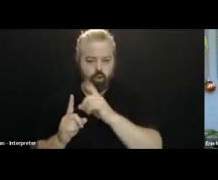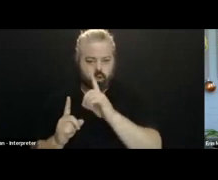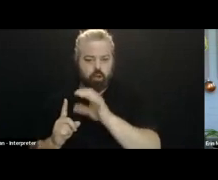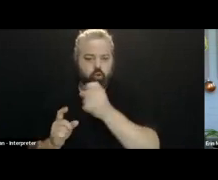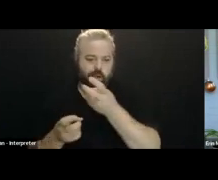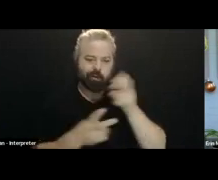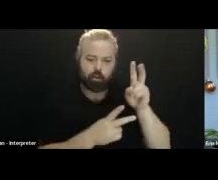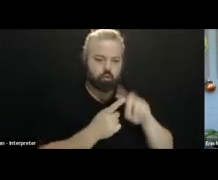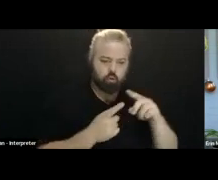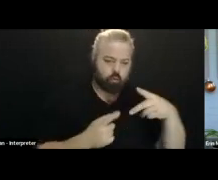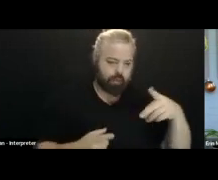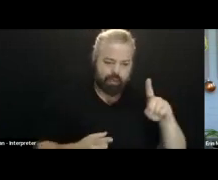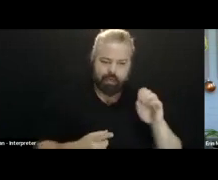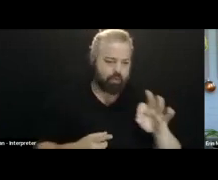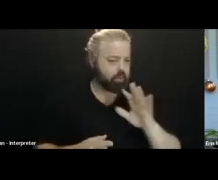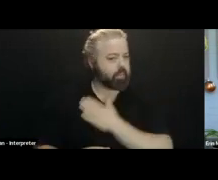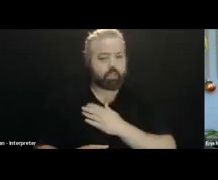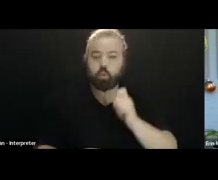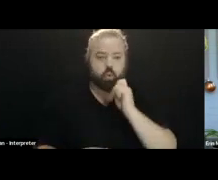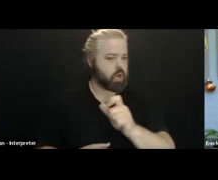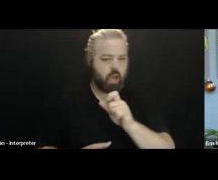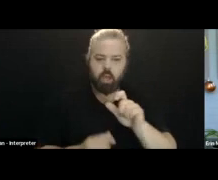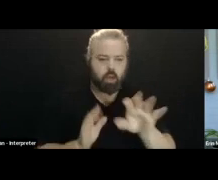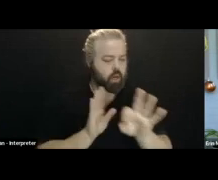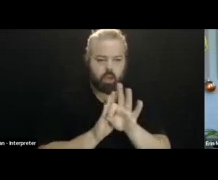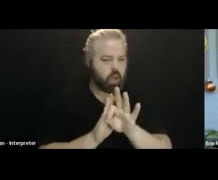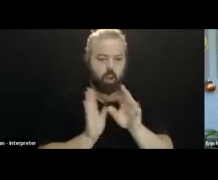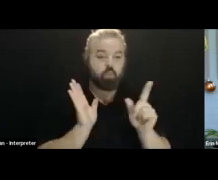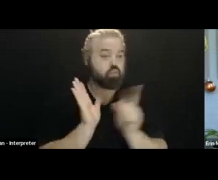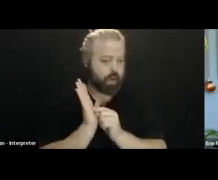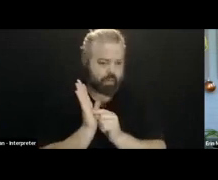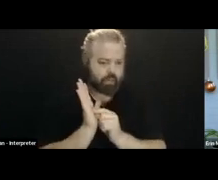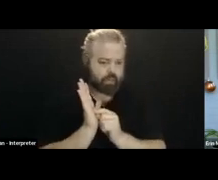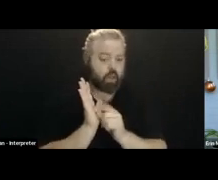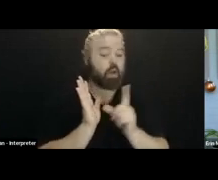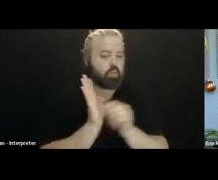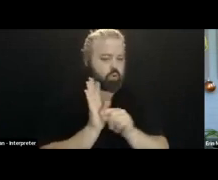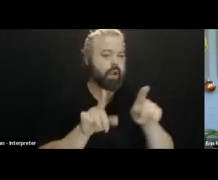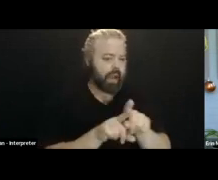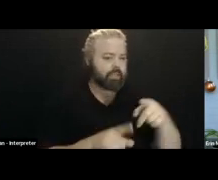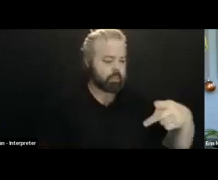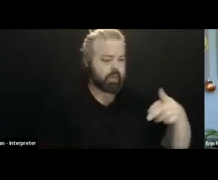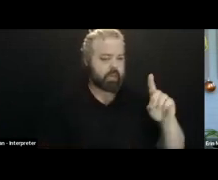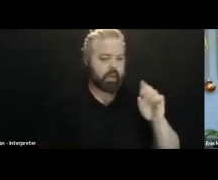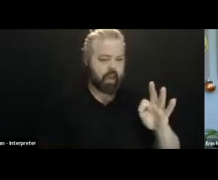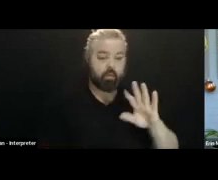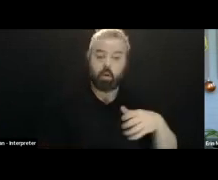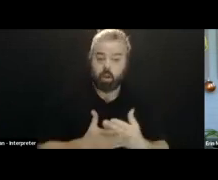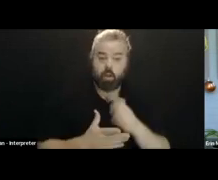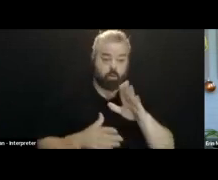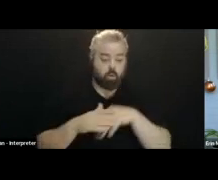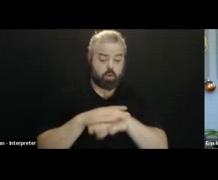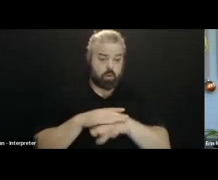do not choose print and print as PDF. It will strip out all of the amazing accessibility work you have